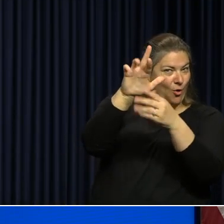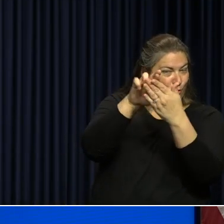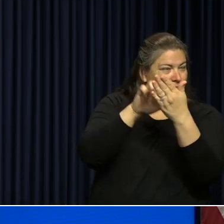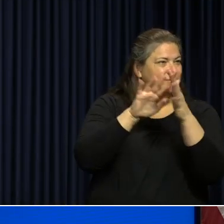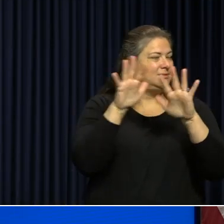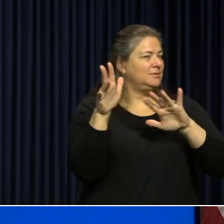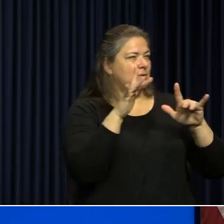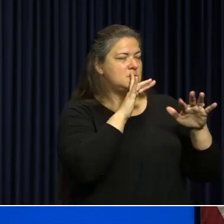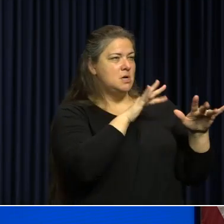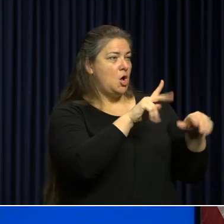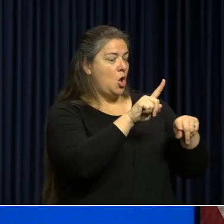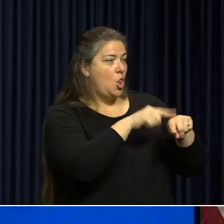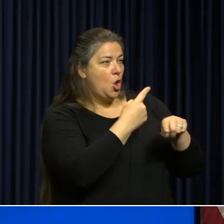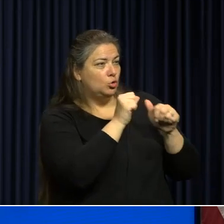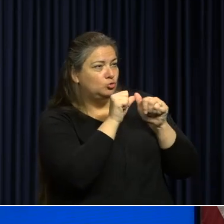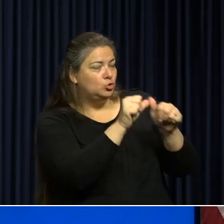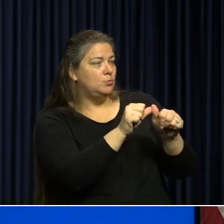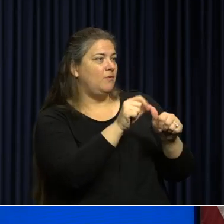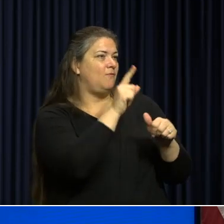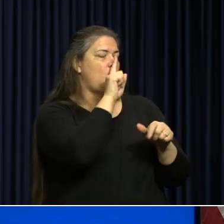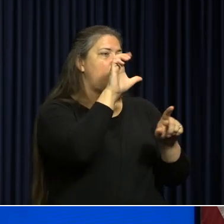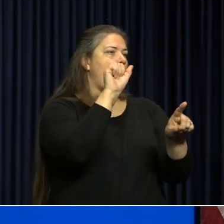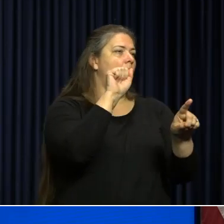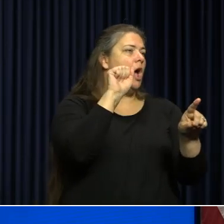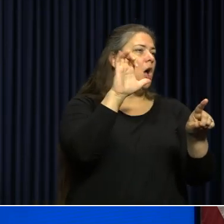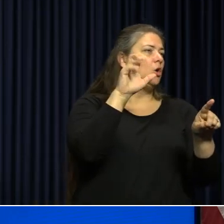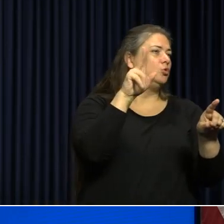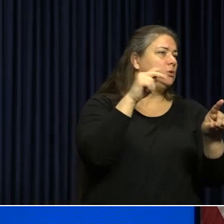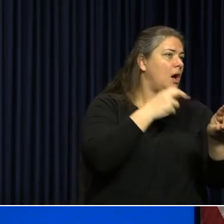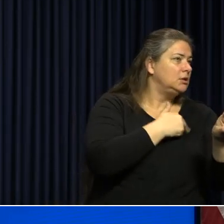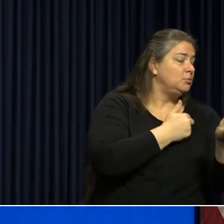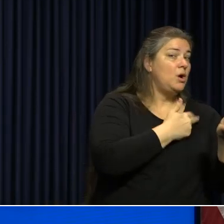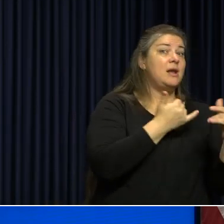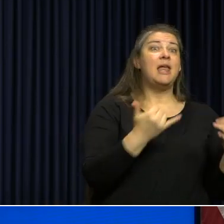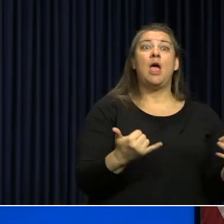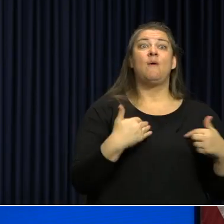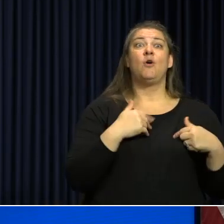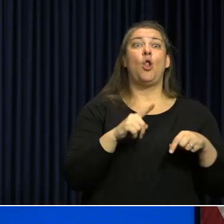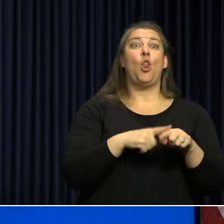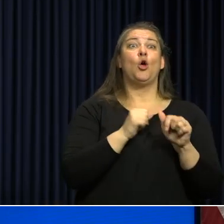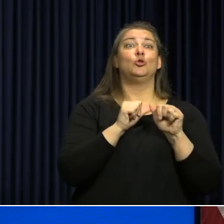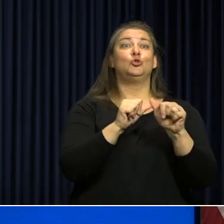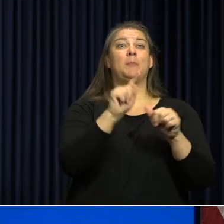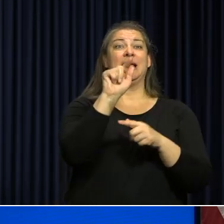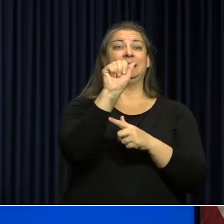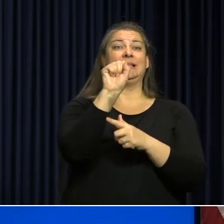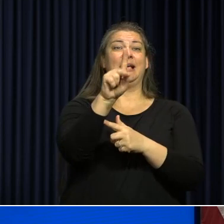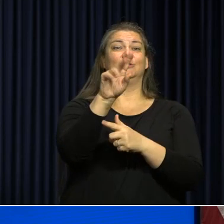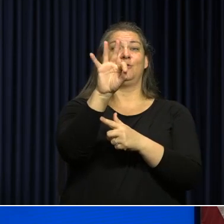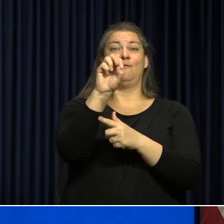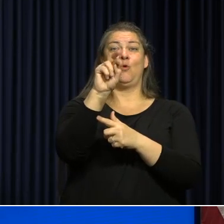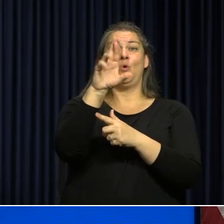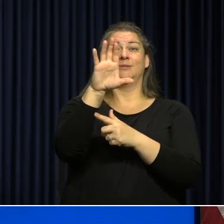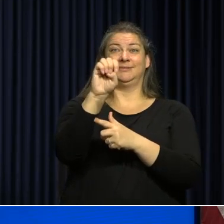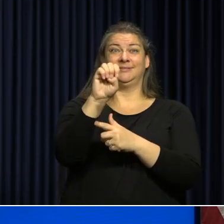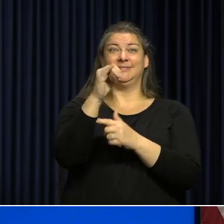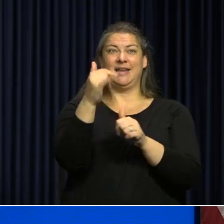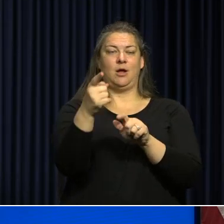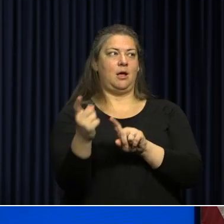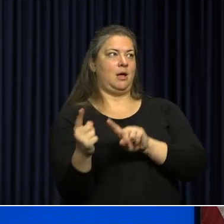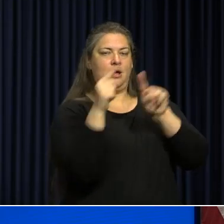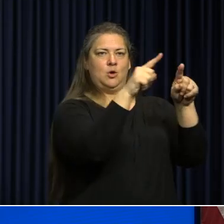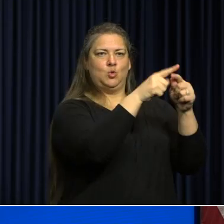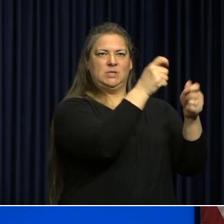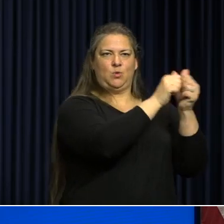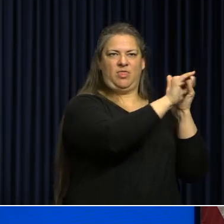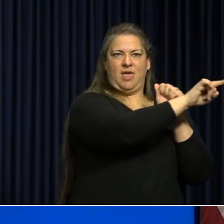acute hospitals, and now we have a long-term task force as well to deal with this. So as you can see, we are putting a lot of time